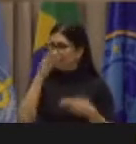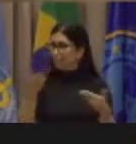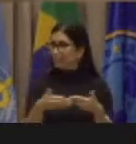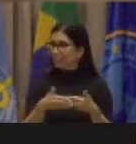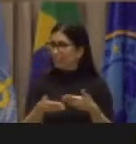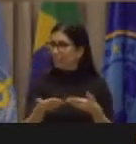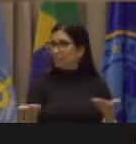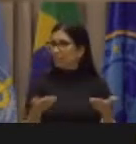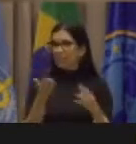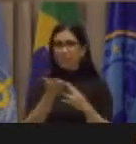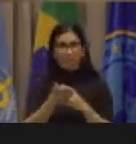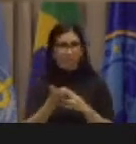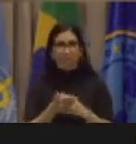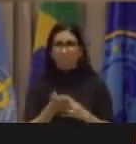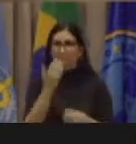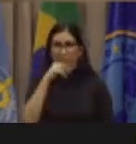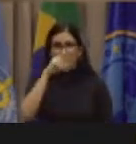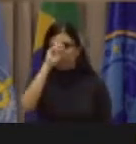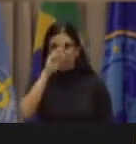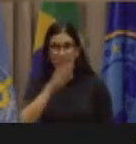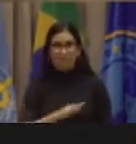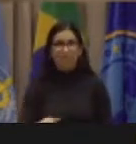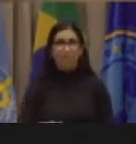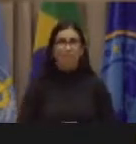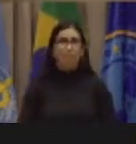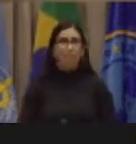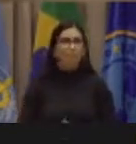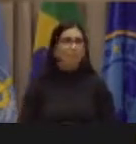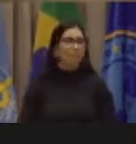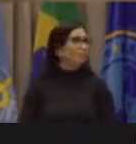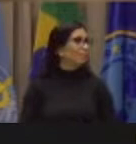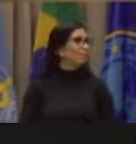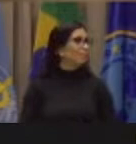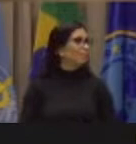activity before lunch. We have our break for lunch now.